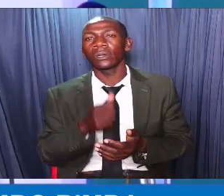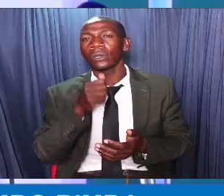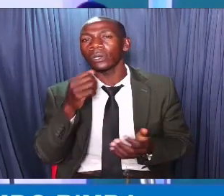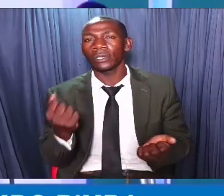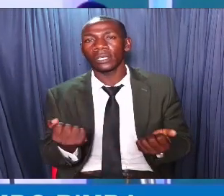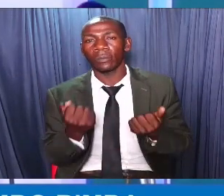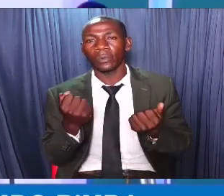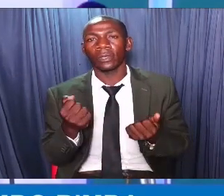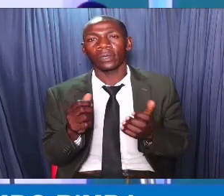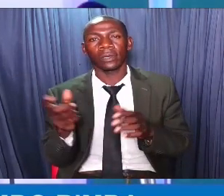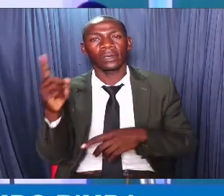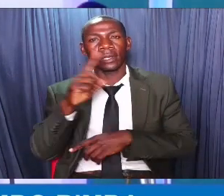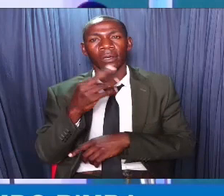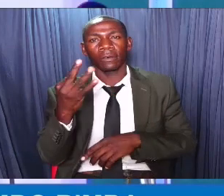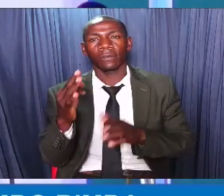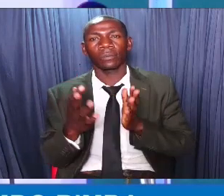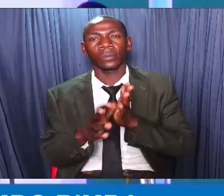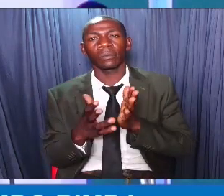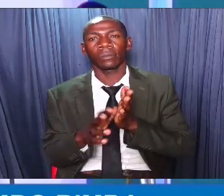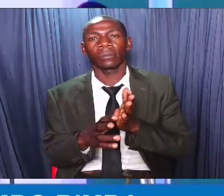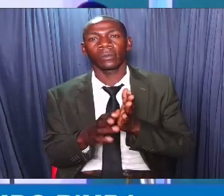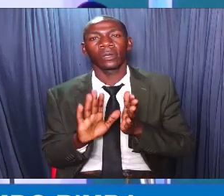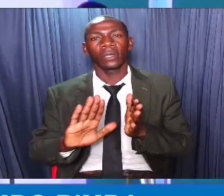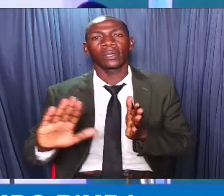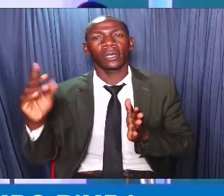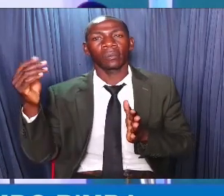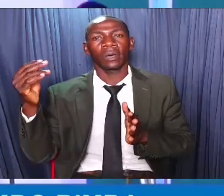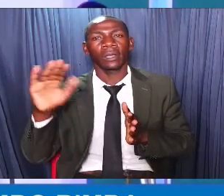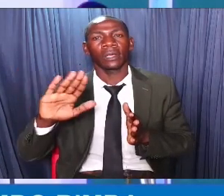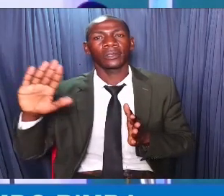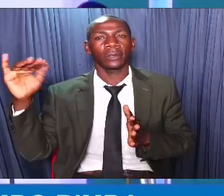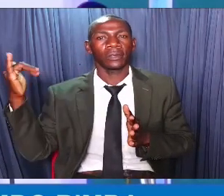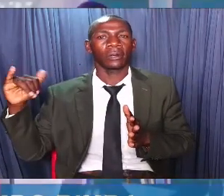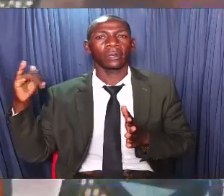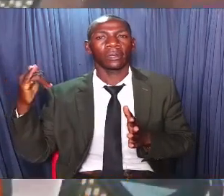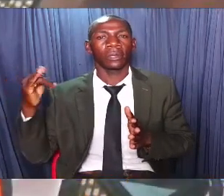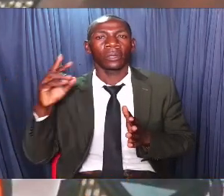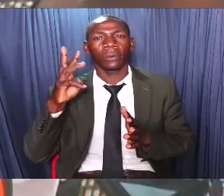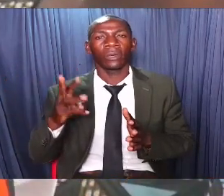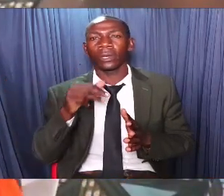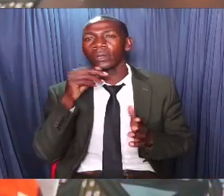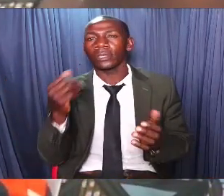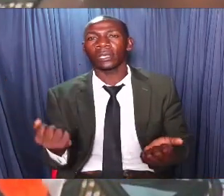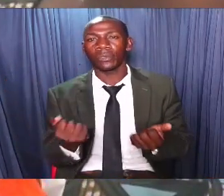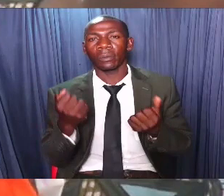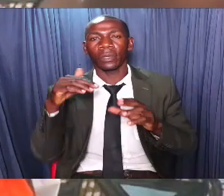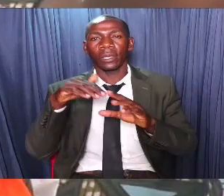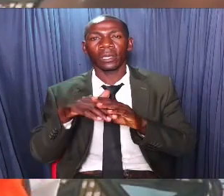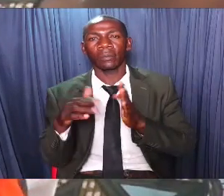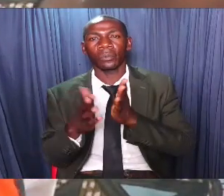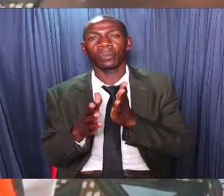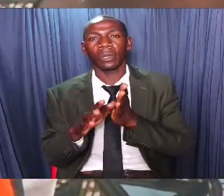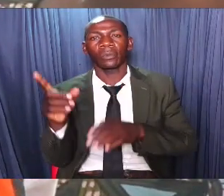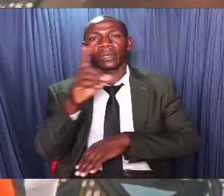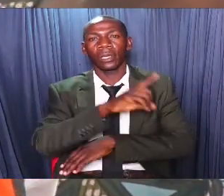Hazitawaokoa siku za trouble. It won't save them in days of trouble. Fedha yao wala dhahabu yao. Their silver or their gold. Haitawaokoa siku ya taabu. Won't save